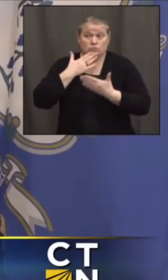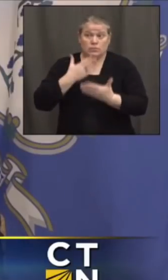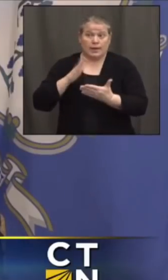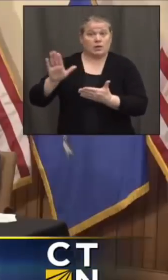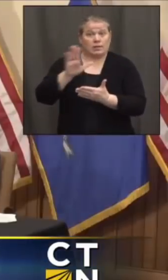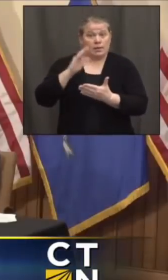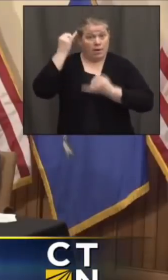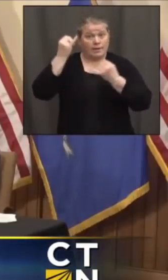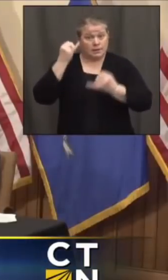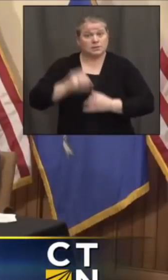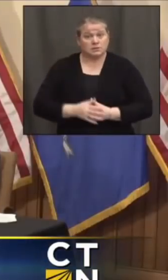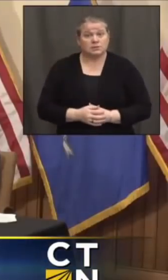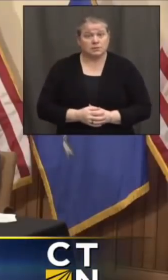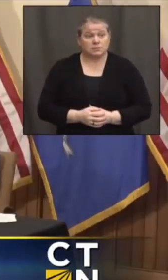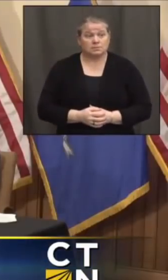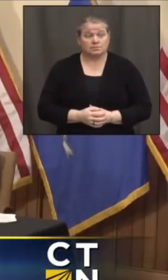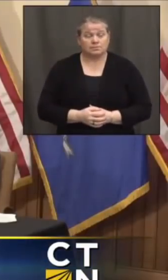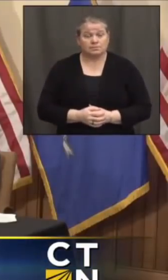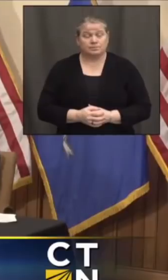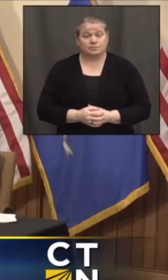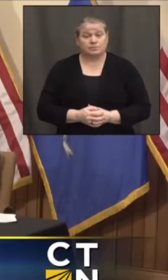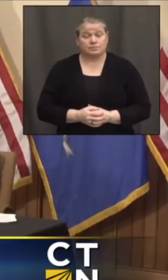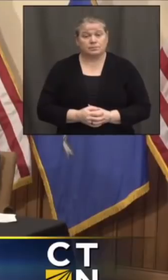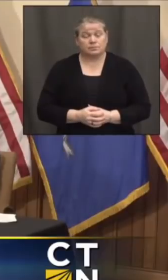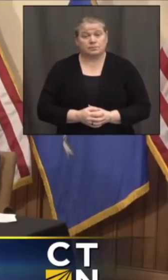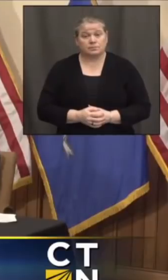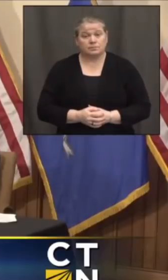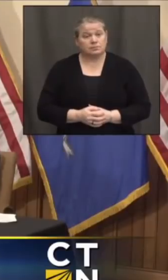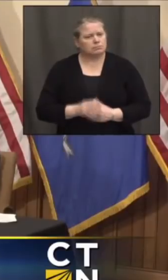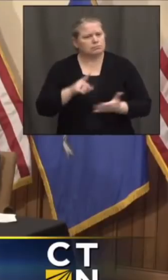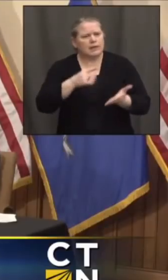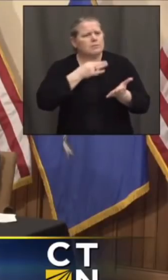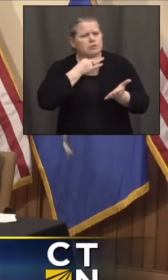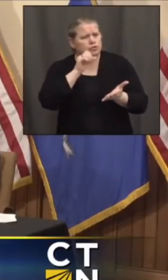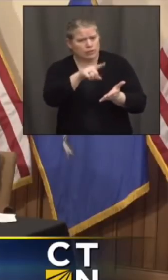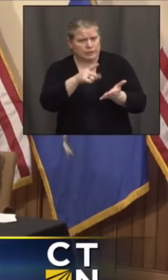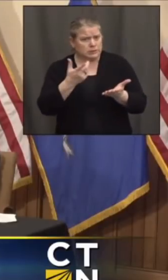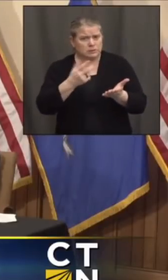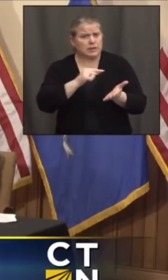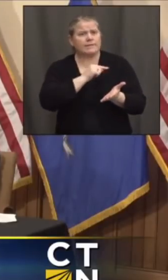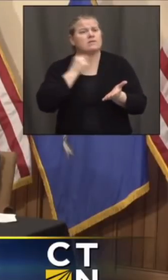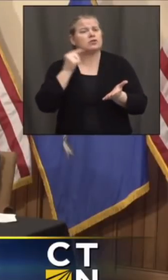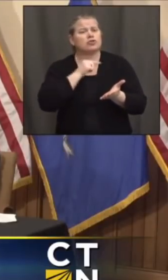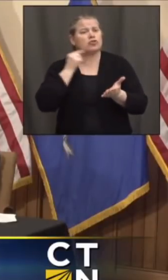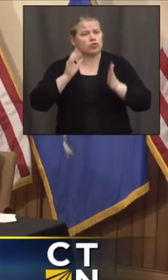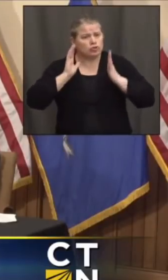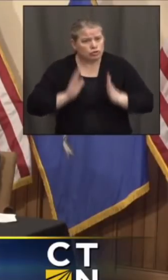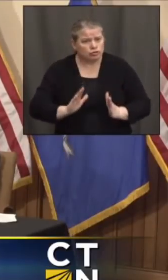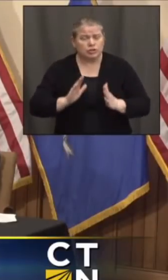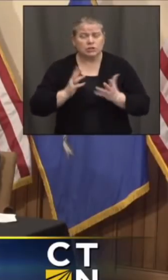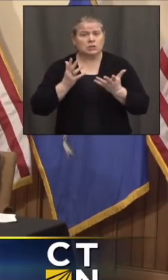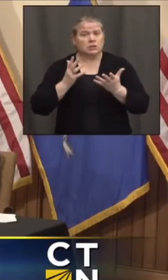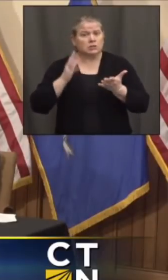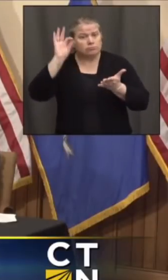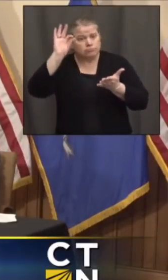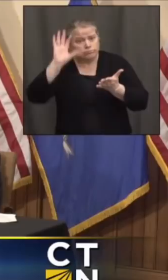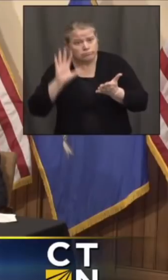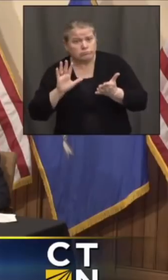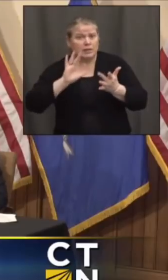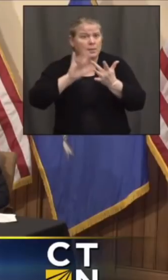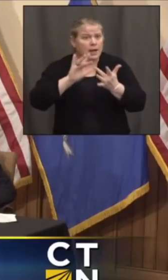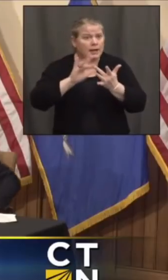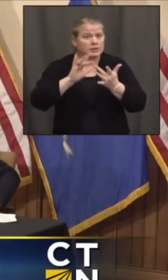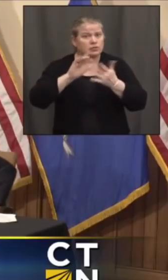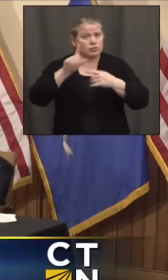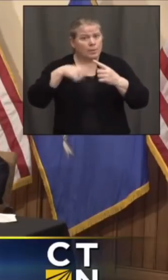you been hearing from the religious community? Have you been hearing from the clergy about this? Oh,